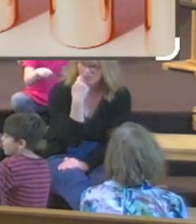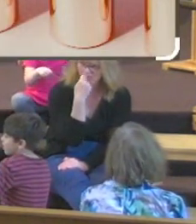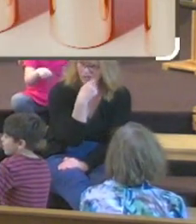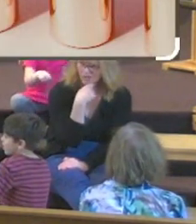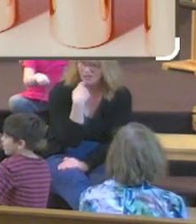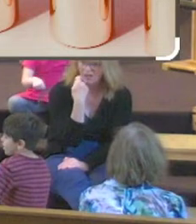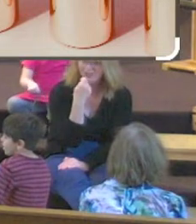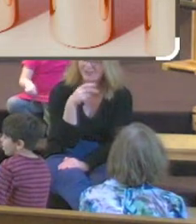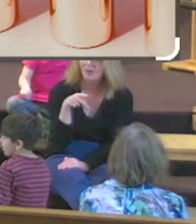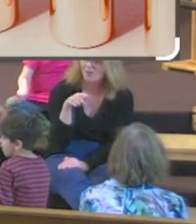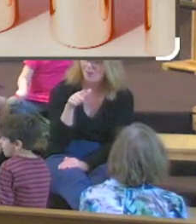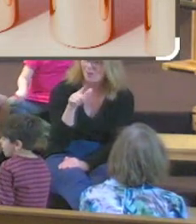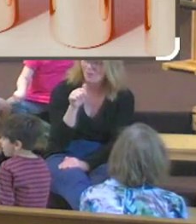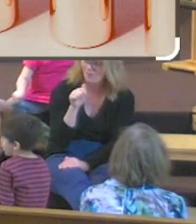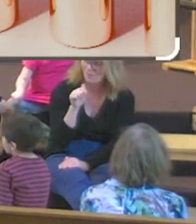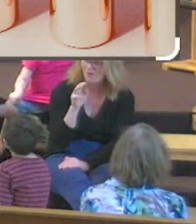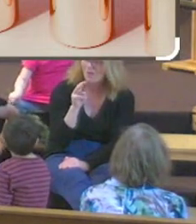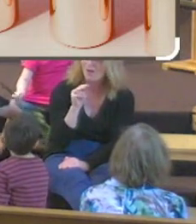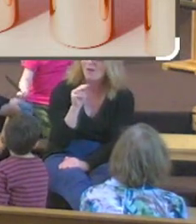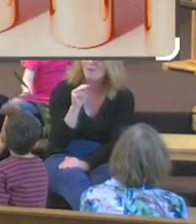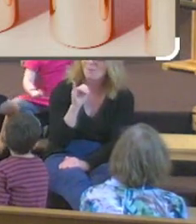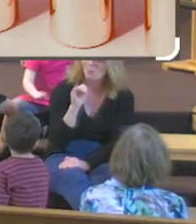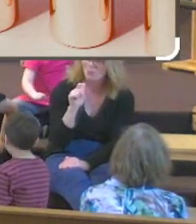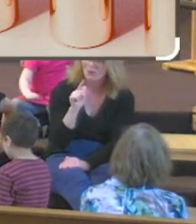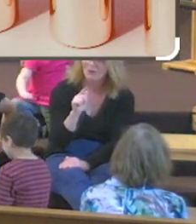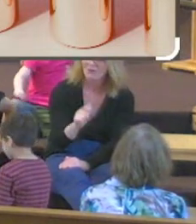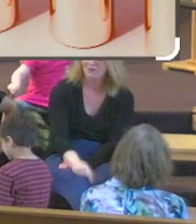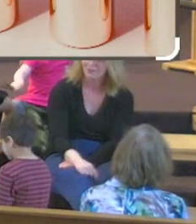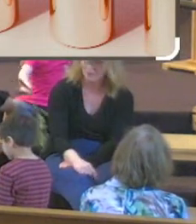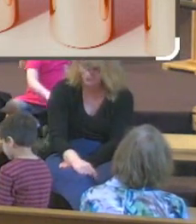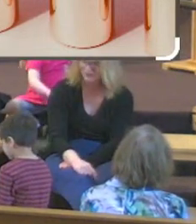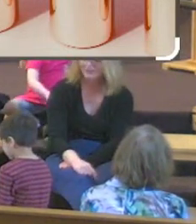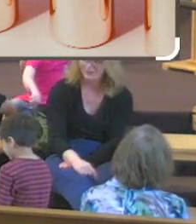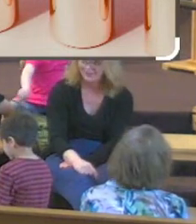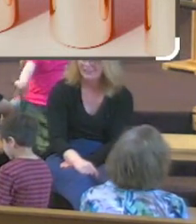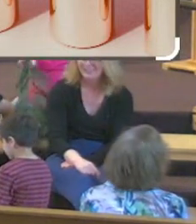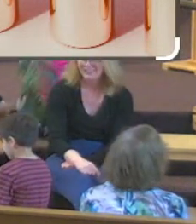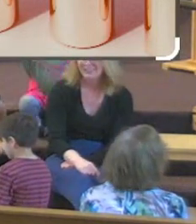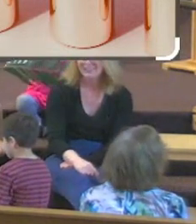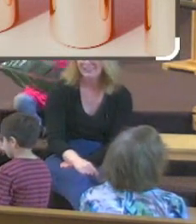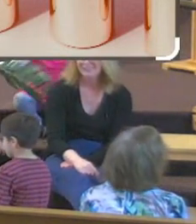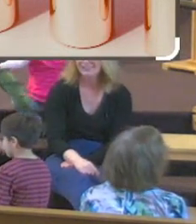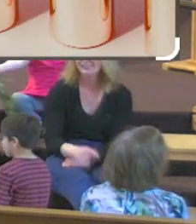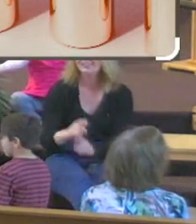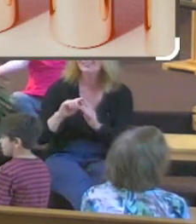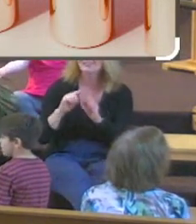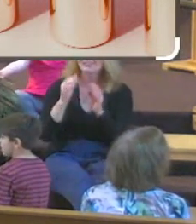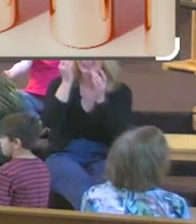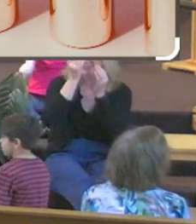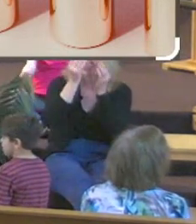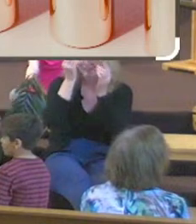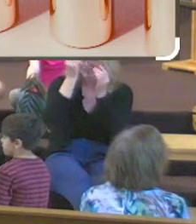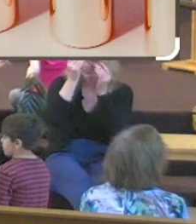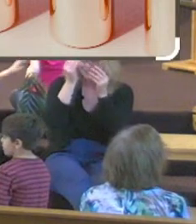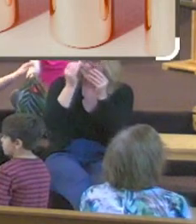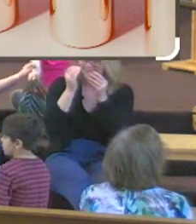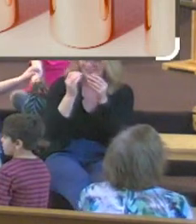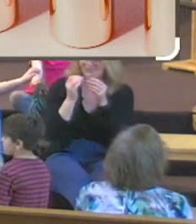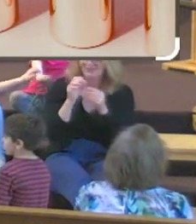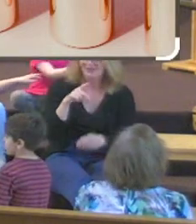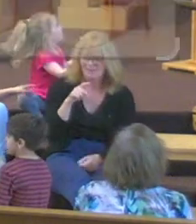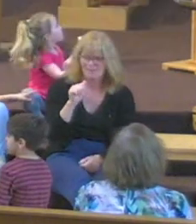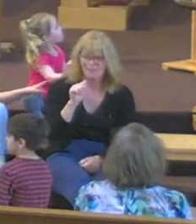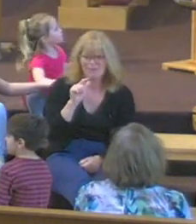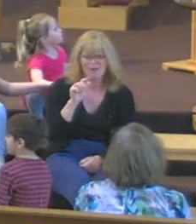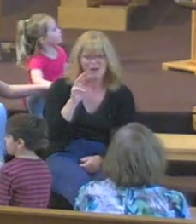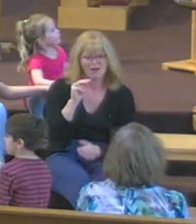Lipstick has palm oil? What? That's crazy. So it got me to thinking about how important palm